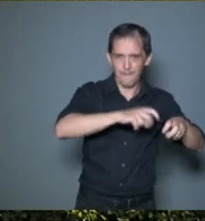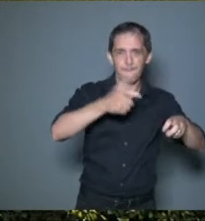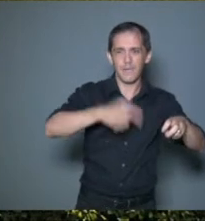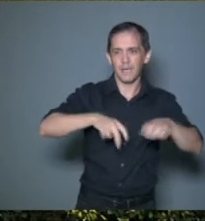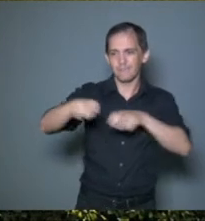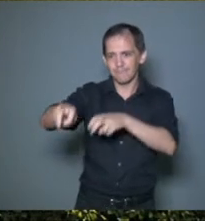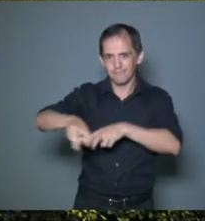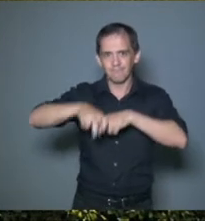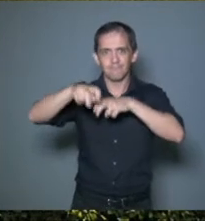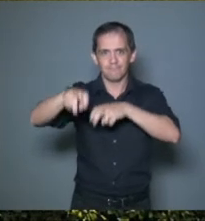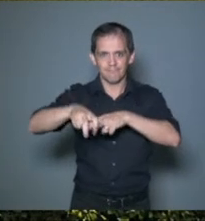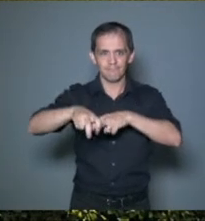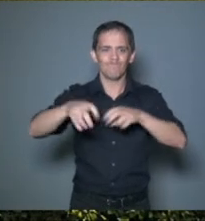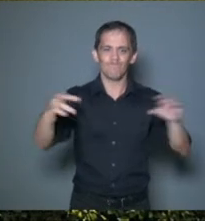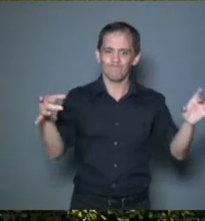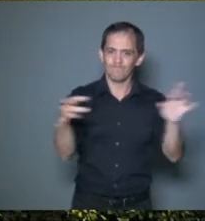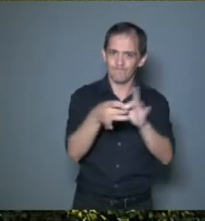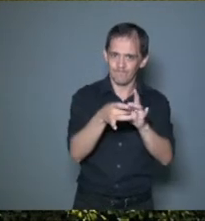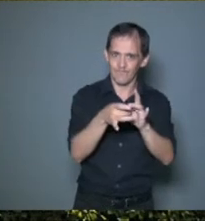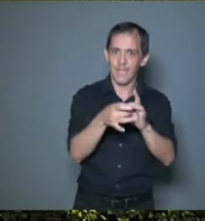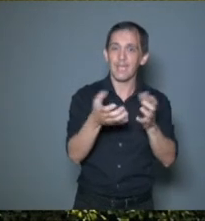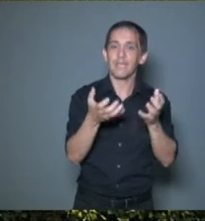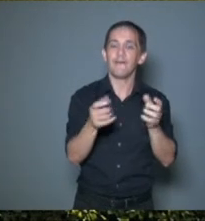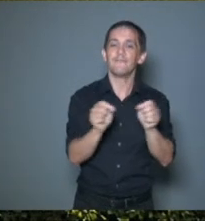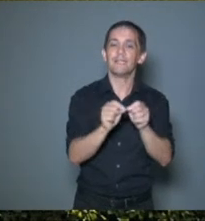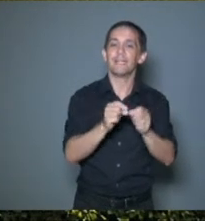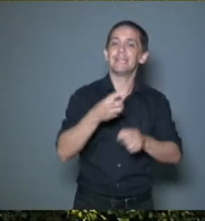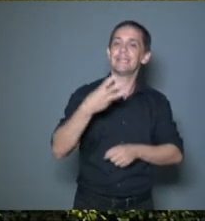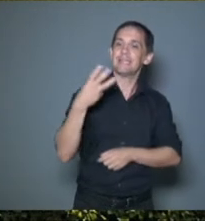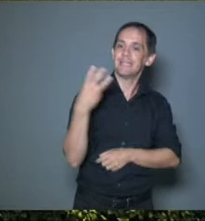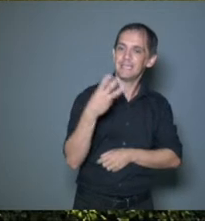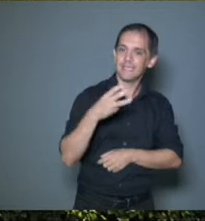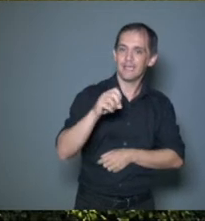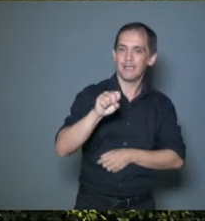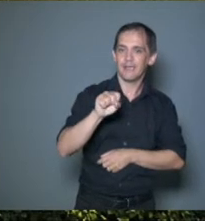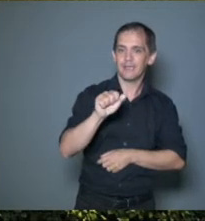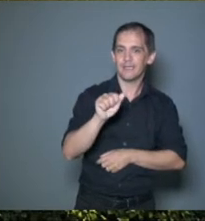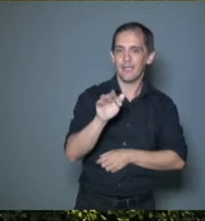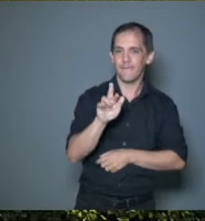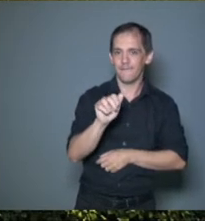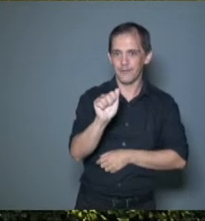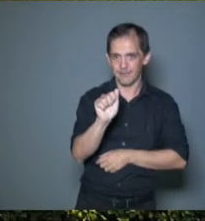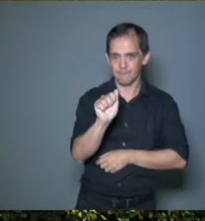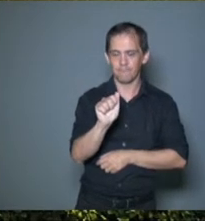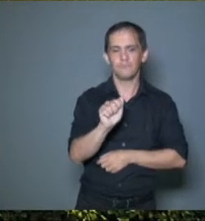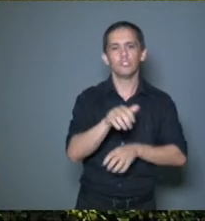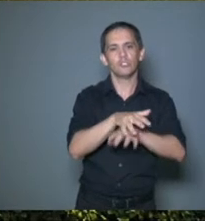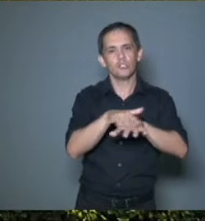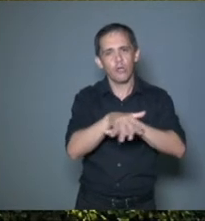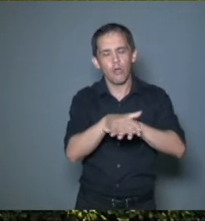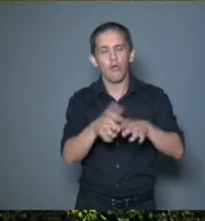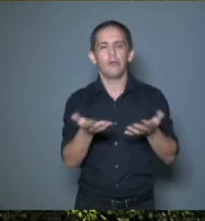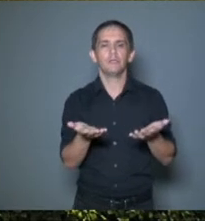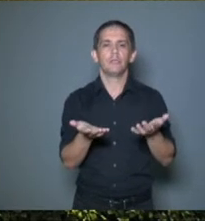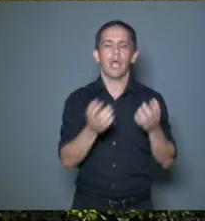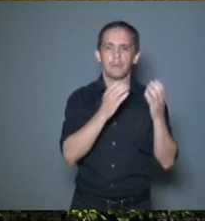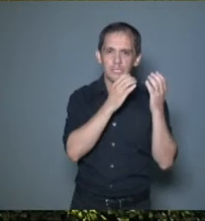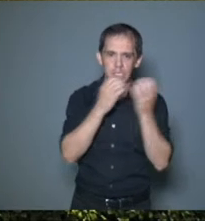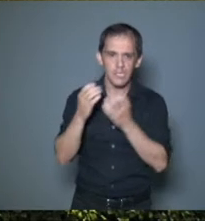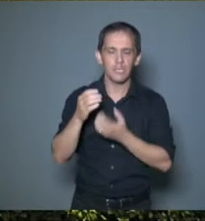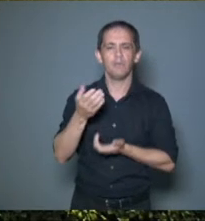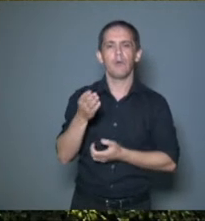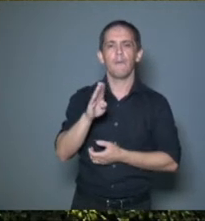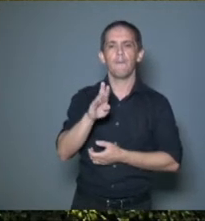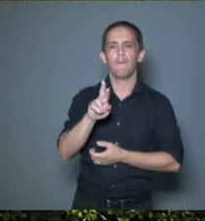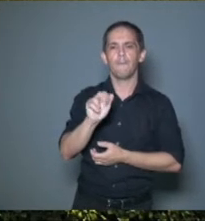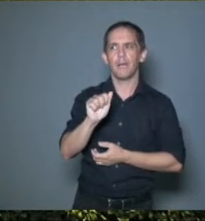crop and livestock farming, as we call the third crop. First, we plant soybeans, then corn,